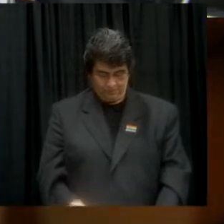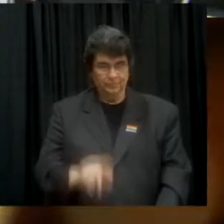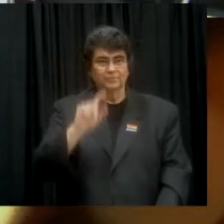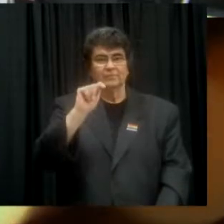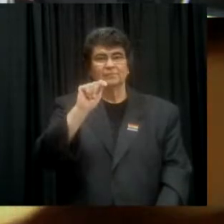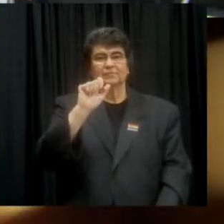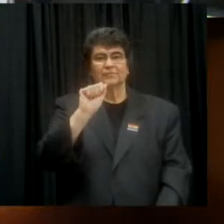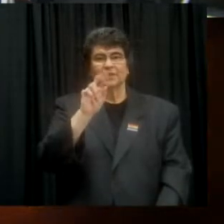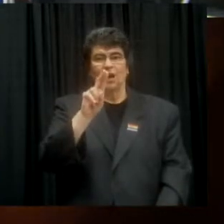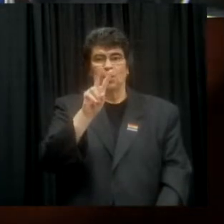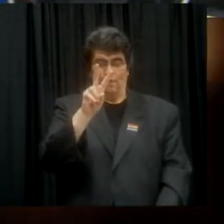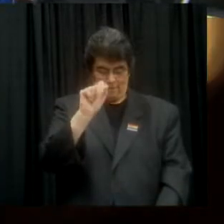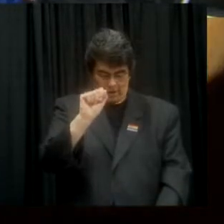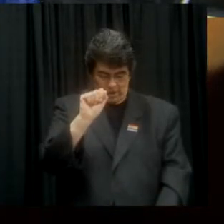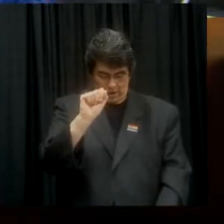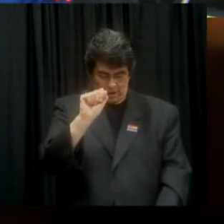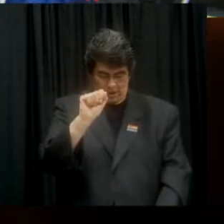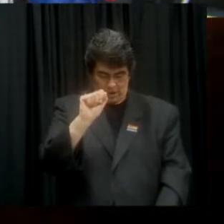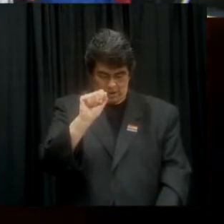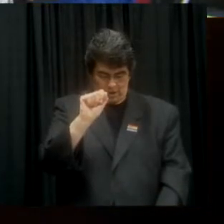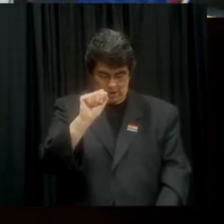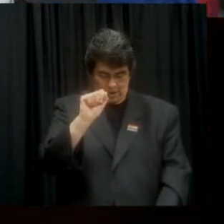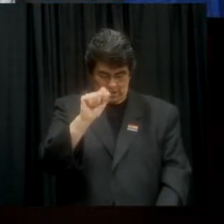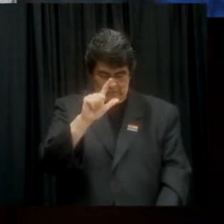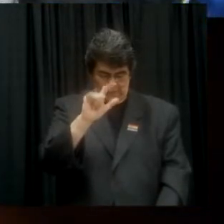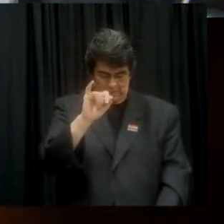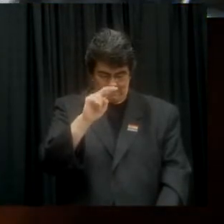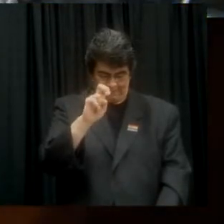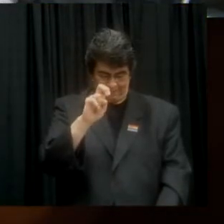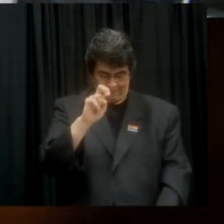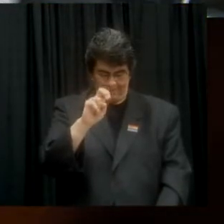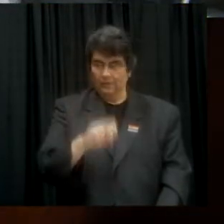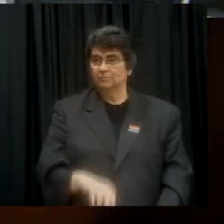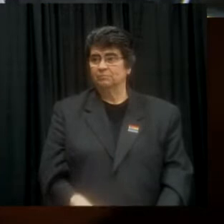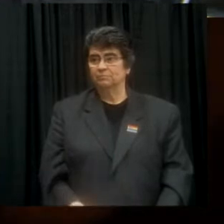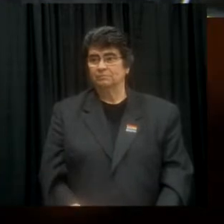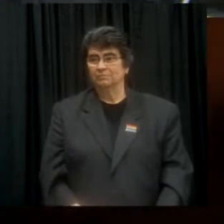Tauba Lema Blue Live.